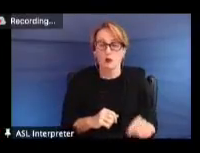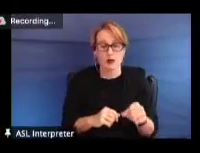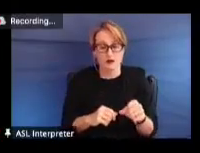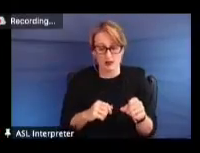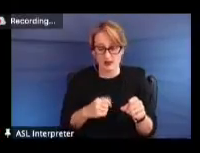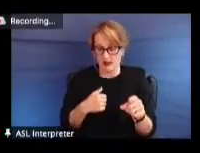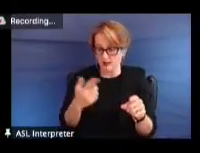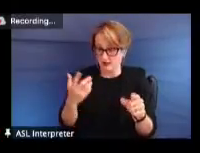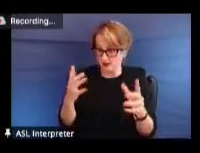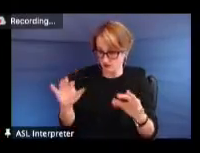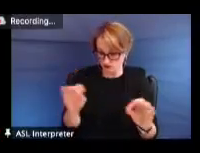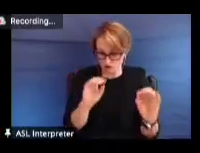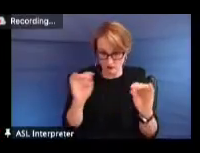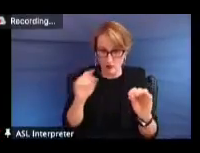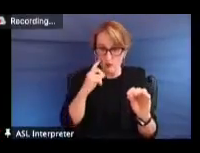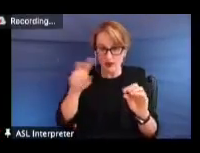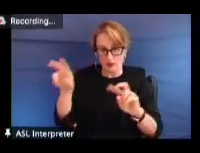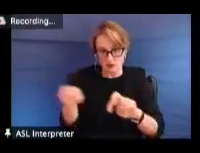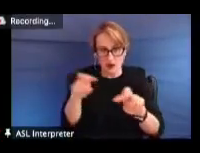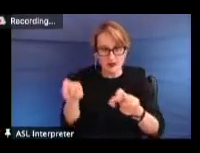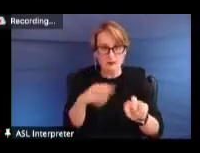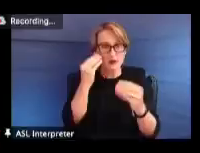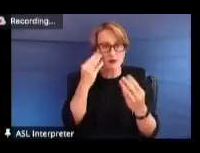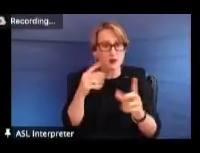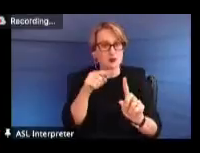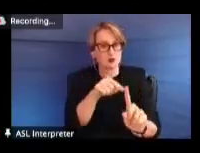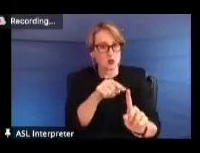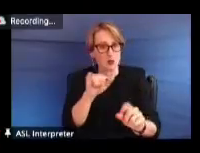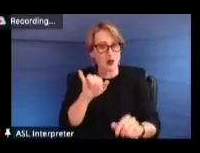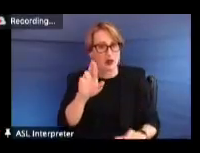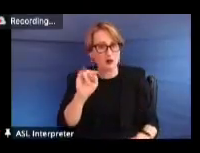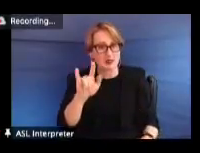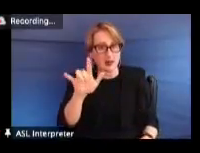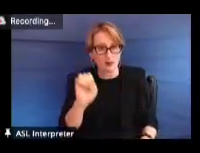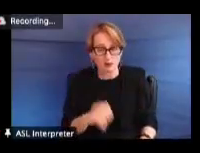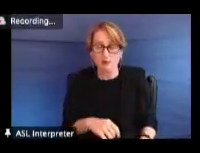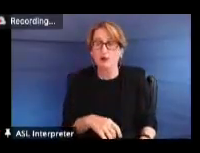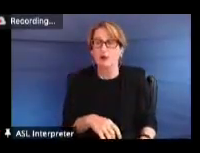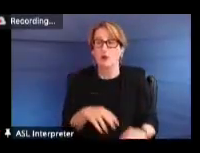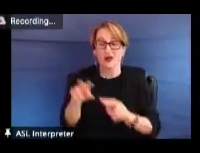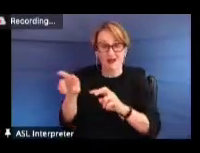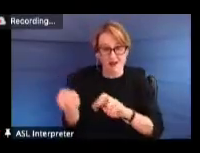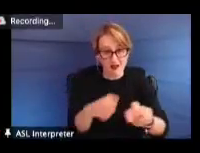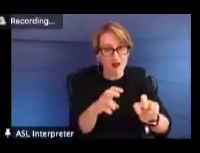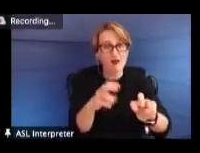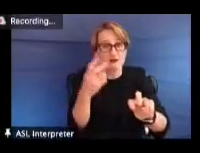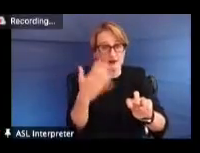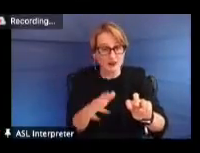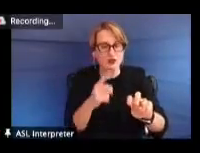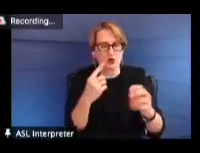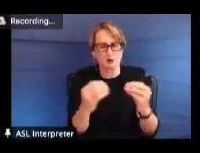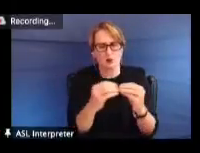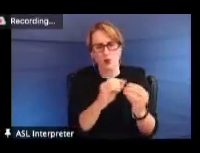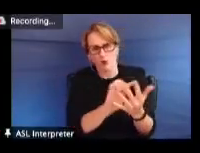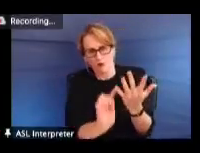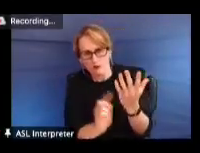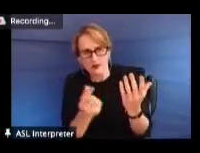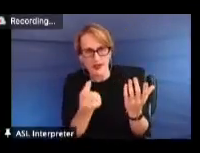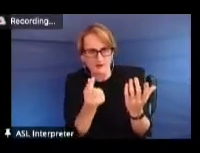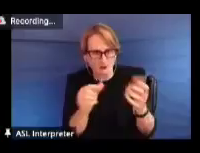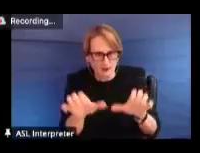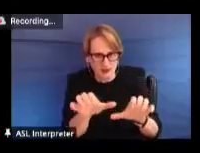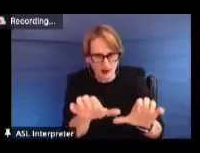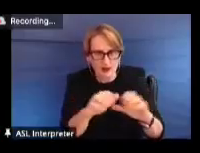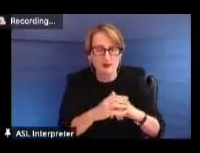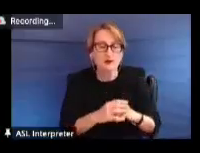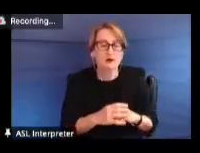that information into Airtable. There's going to be a lot of things that need to be done once the information is there. We're also looking at how we're